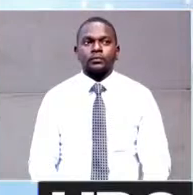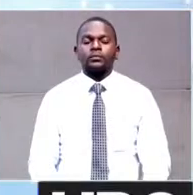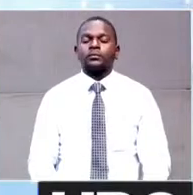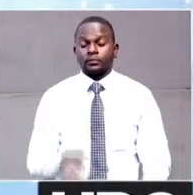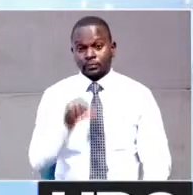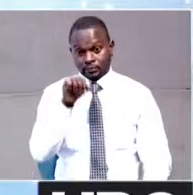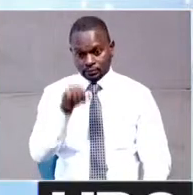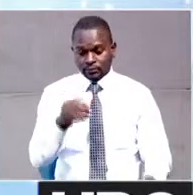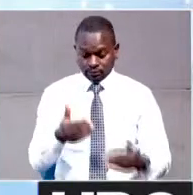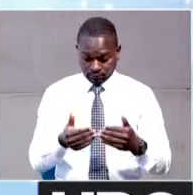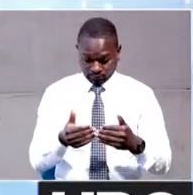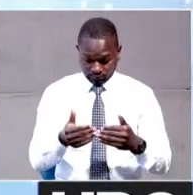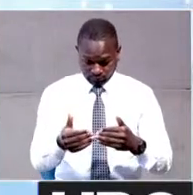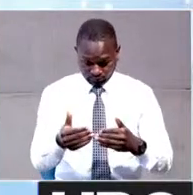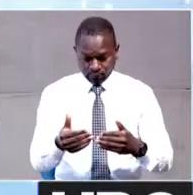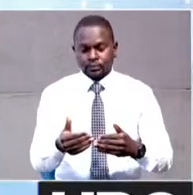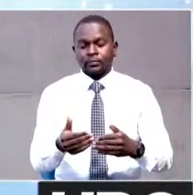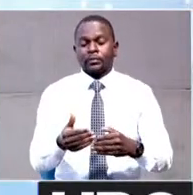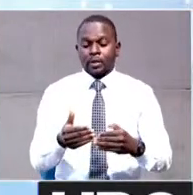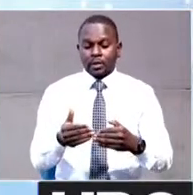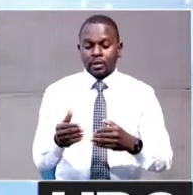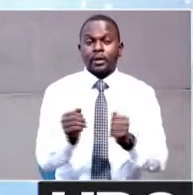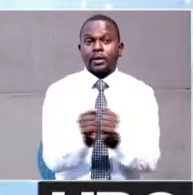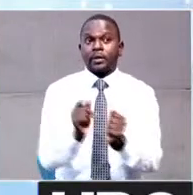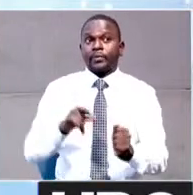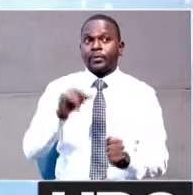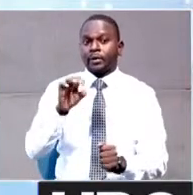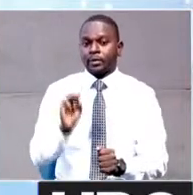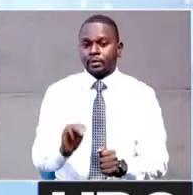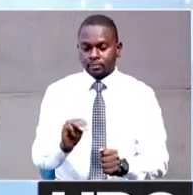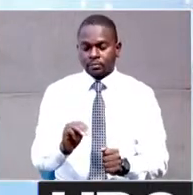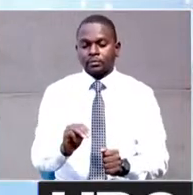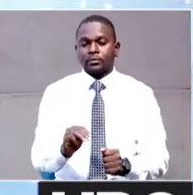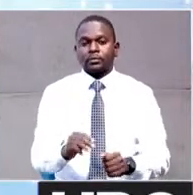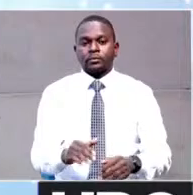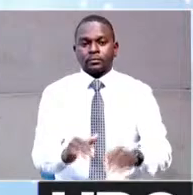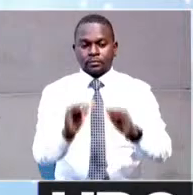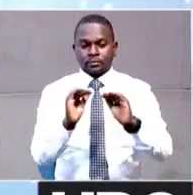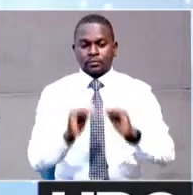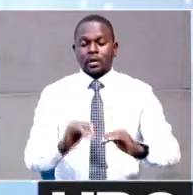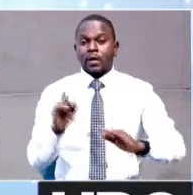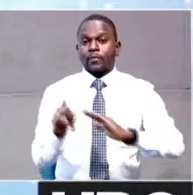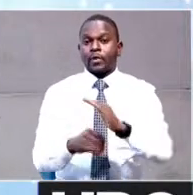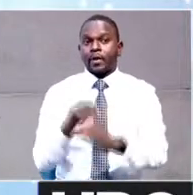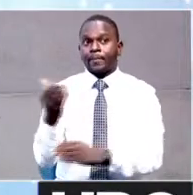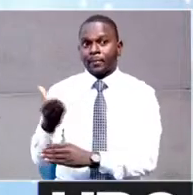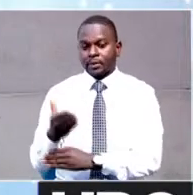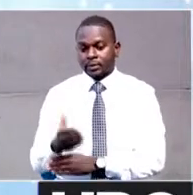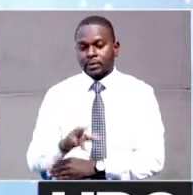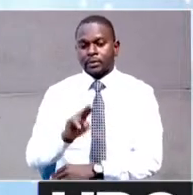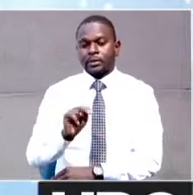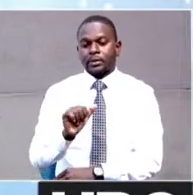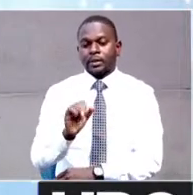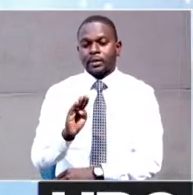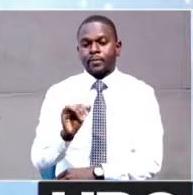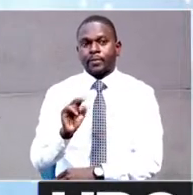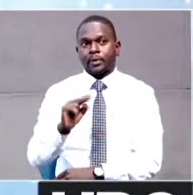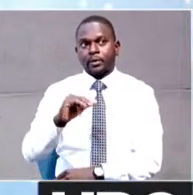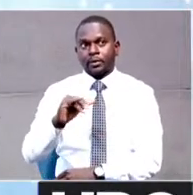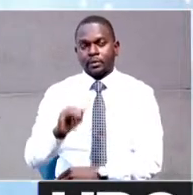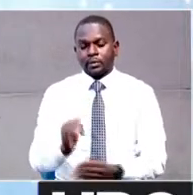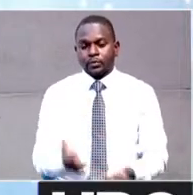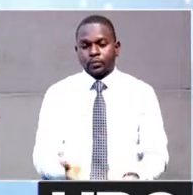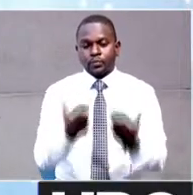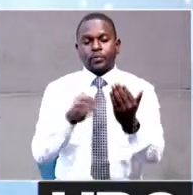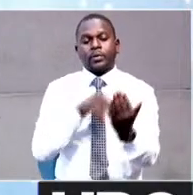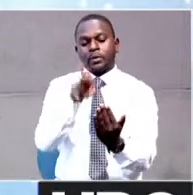Yes, we'll have a more in-depth story later on at 10 p.m. Moving on. Prime Minister Robin Nabanja says that government will upgrade